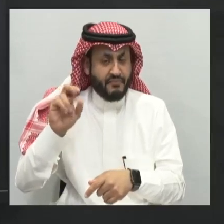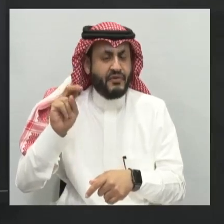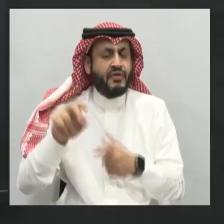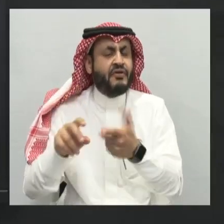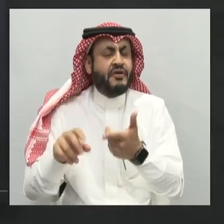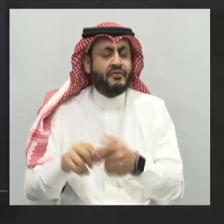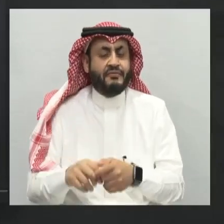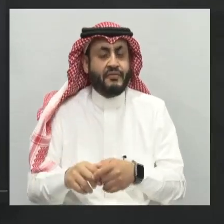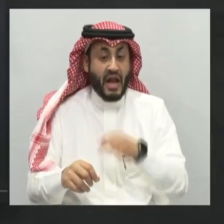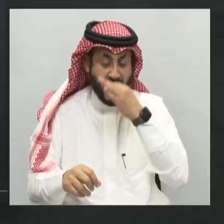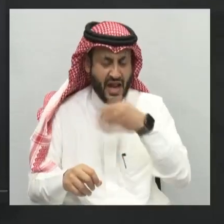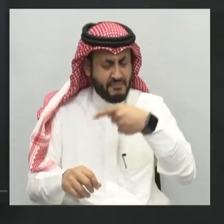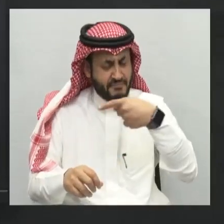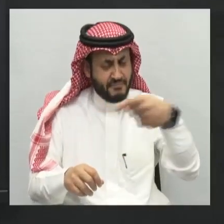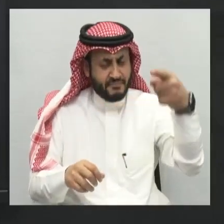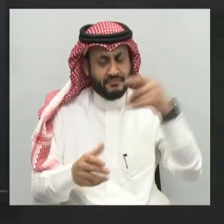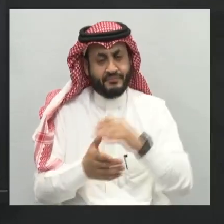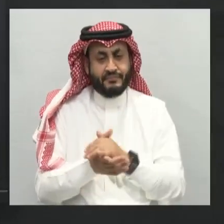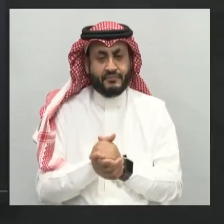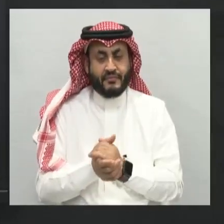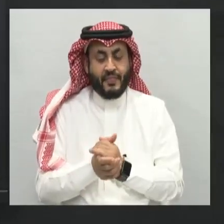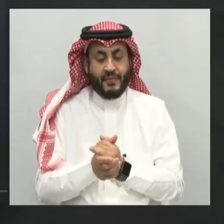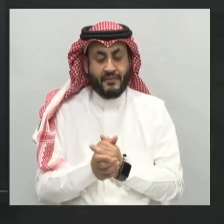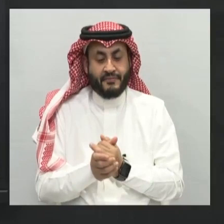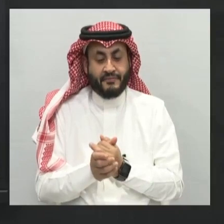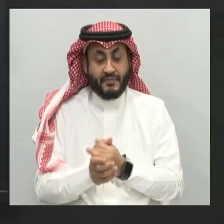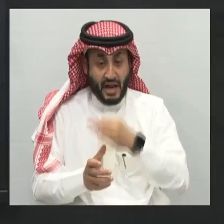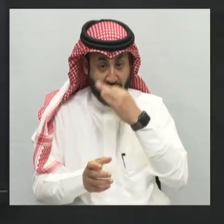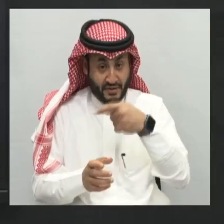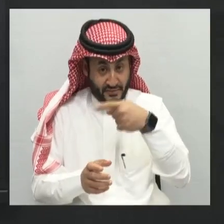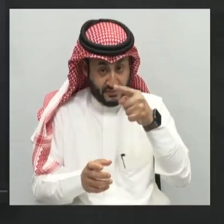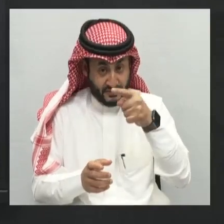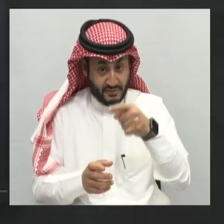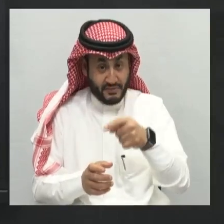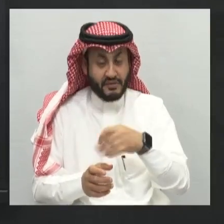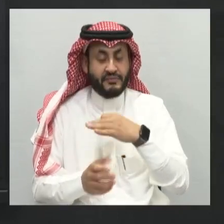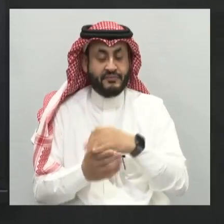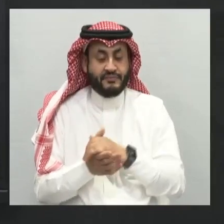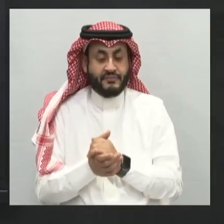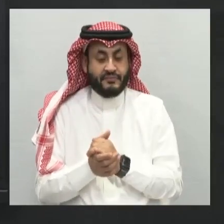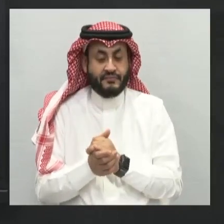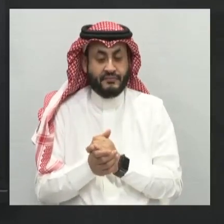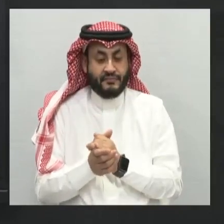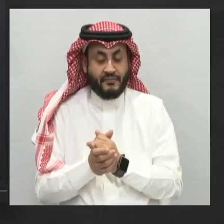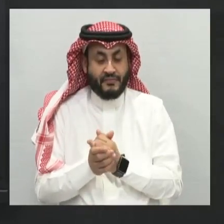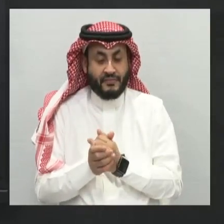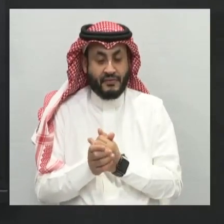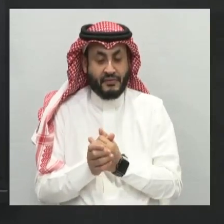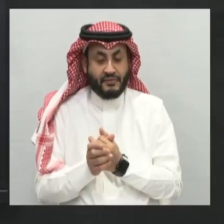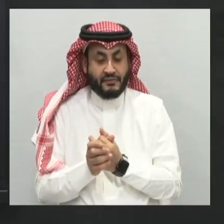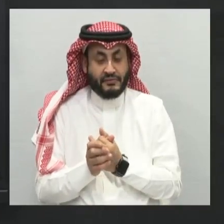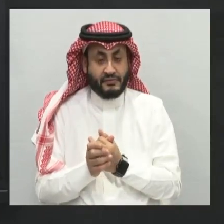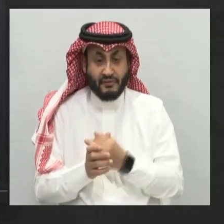Right, when you say something correctly, this is how when you say something, you pronounce it, right? So when you listen to the